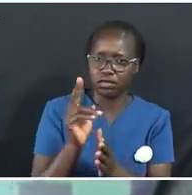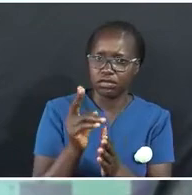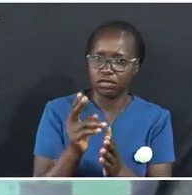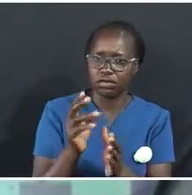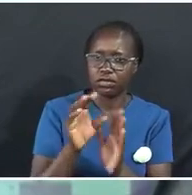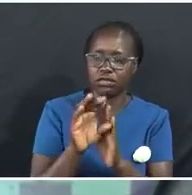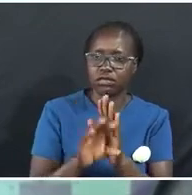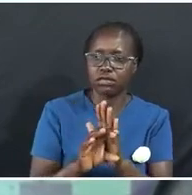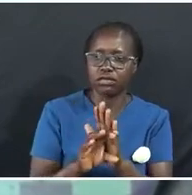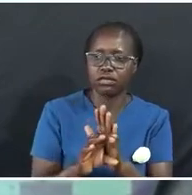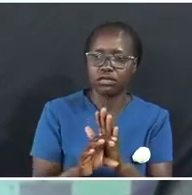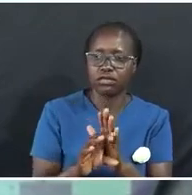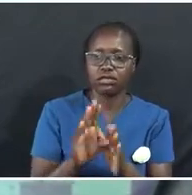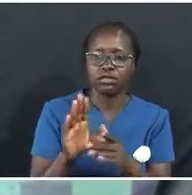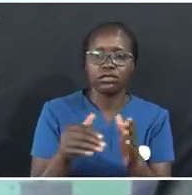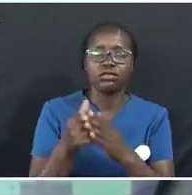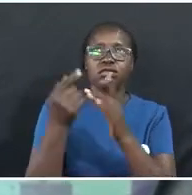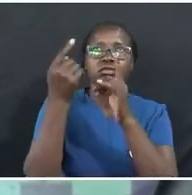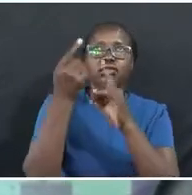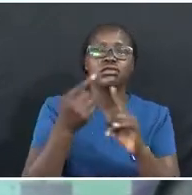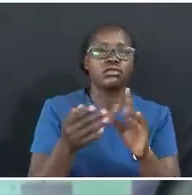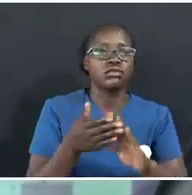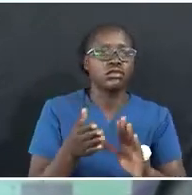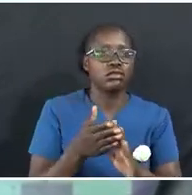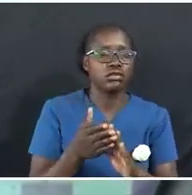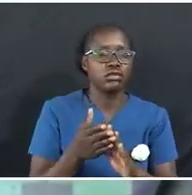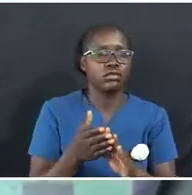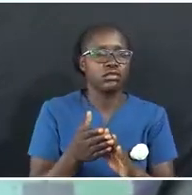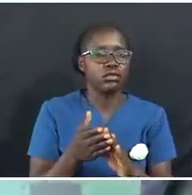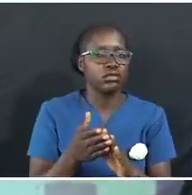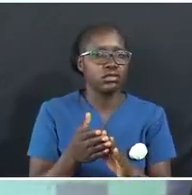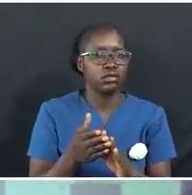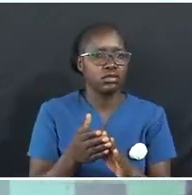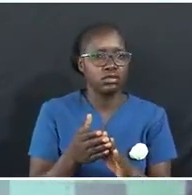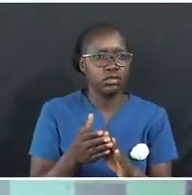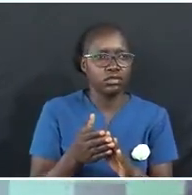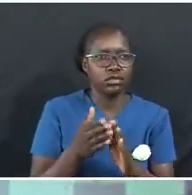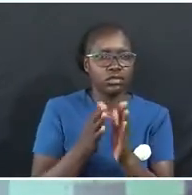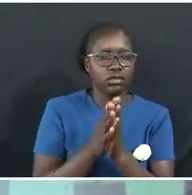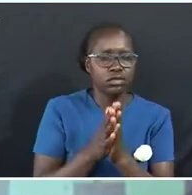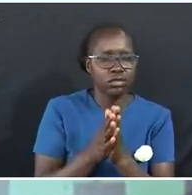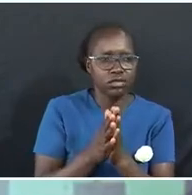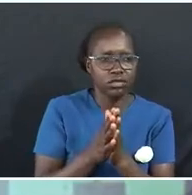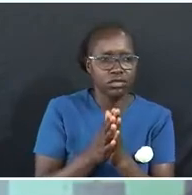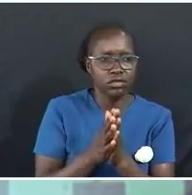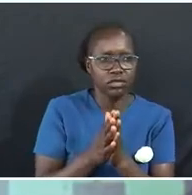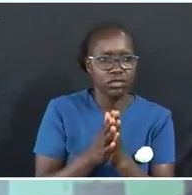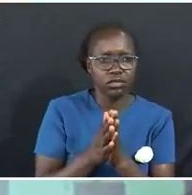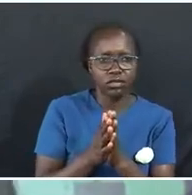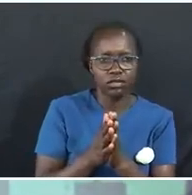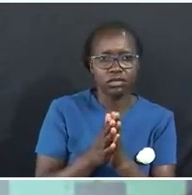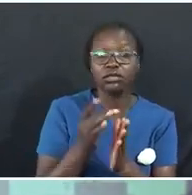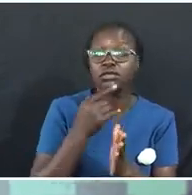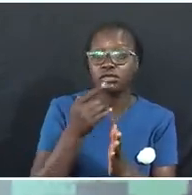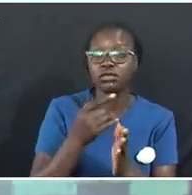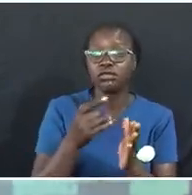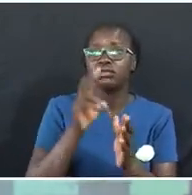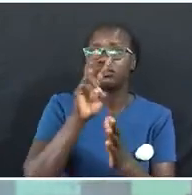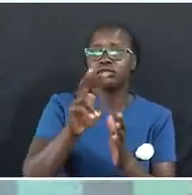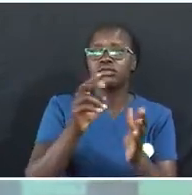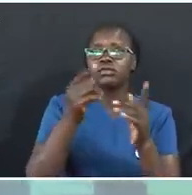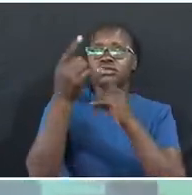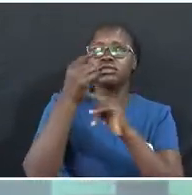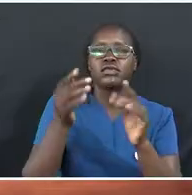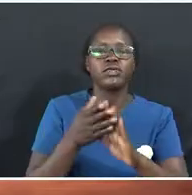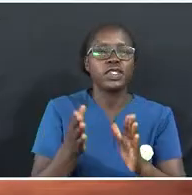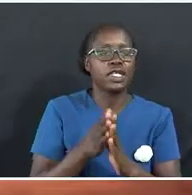Behold, I am coming quickly. Blessed is the one who keeps the prophecy of this book. He says, "Behold, I'm coming quickly." You